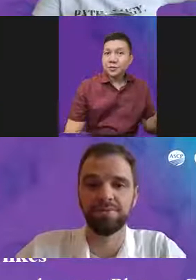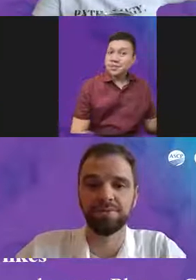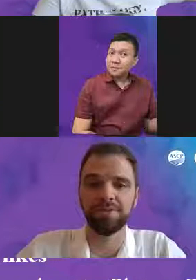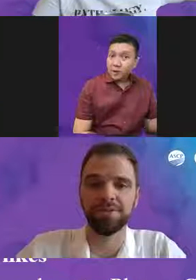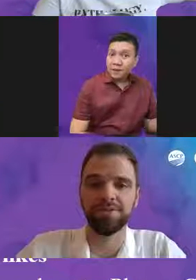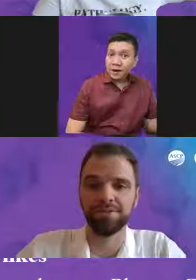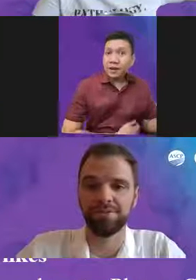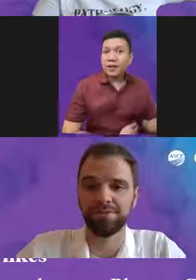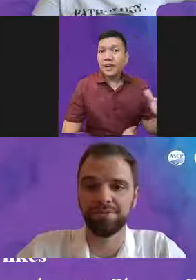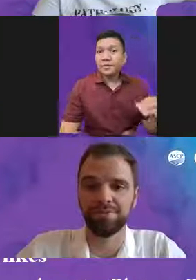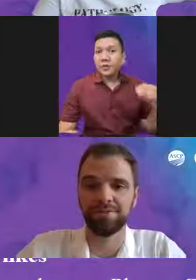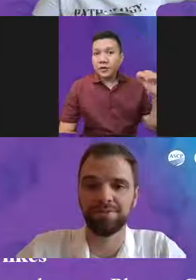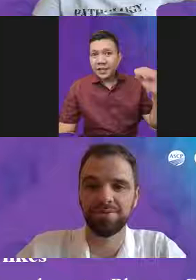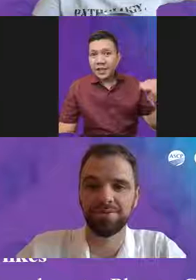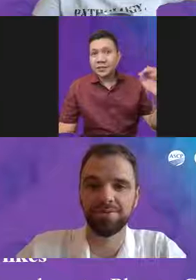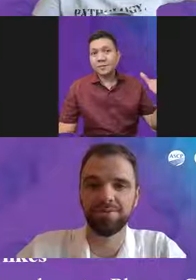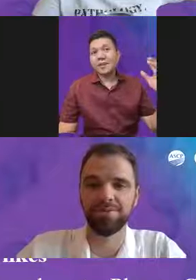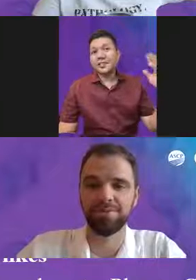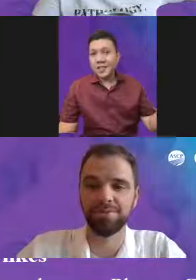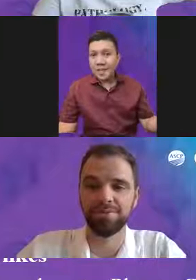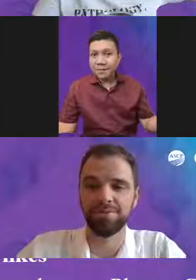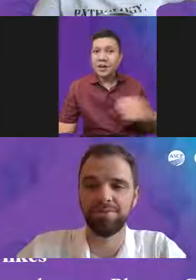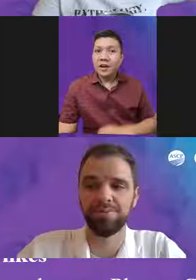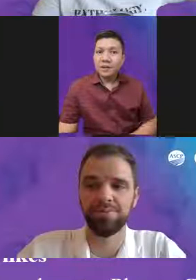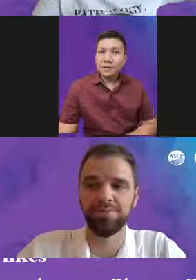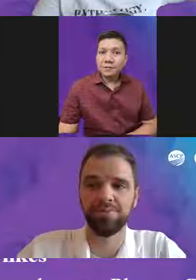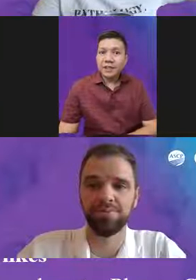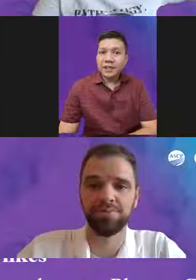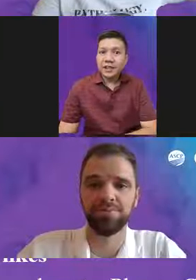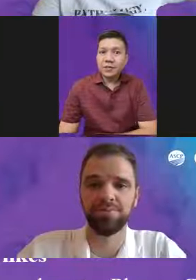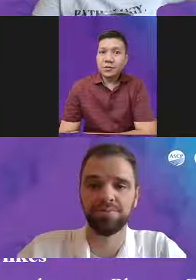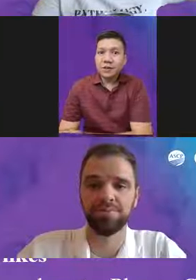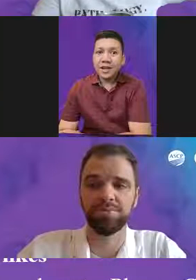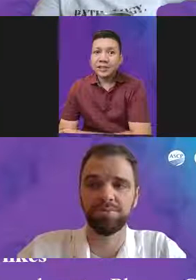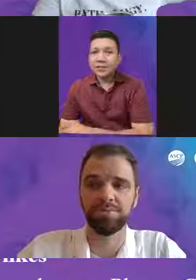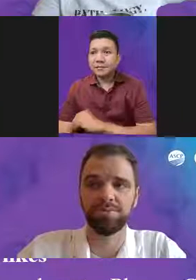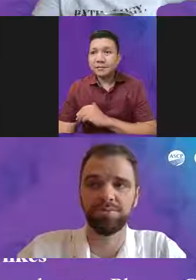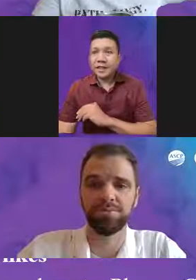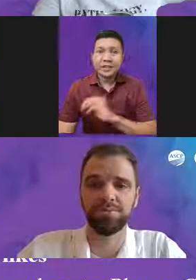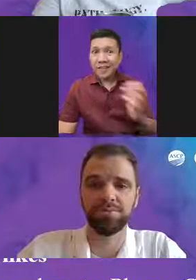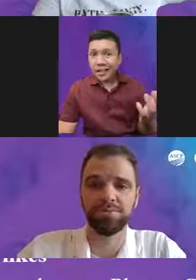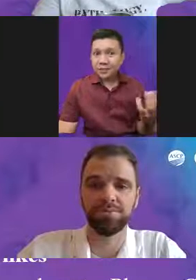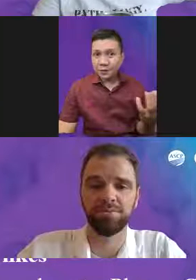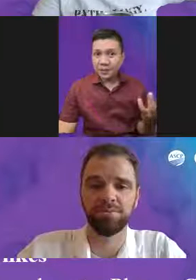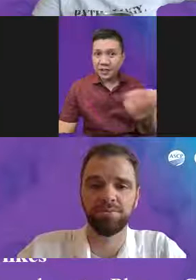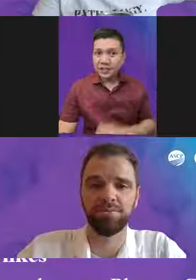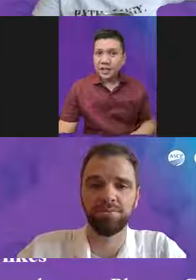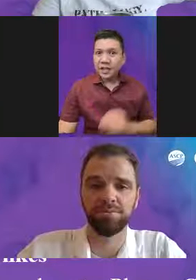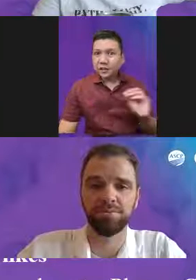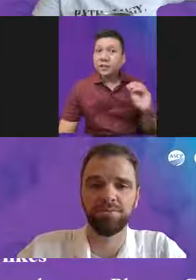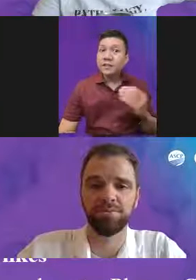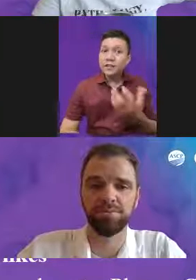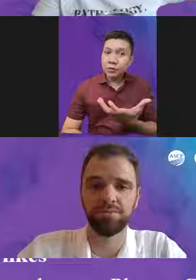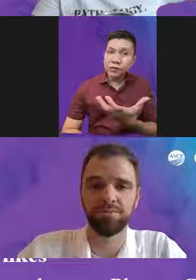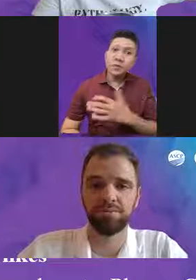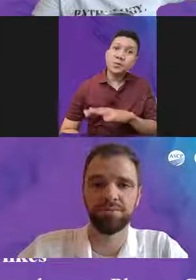it's produced in the bone marrow. You could tell just by the shape of the red cells, or as by the size of the red cells,